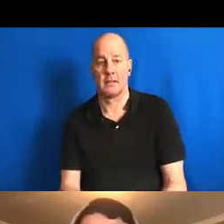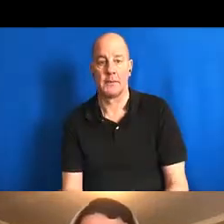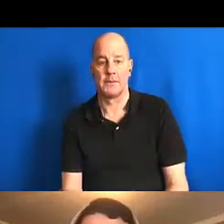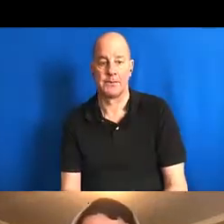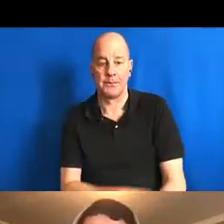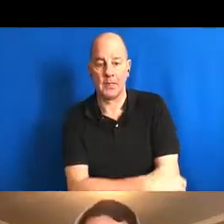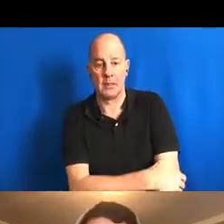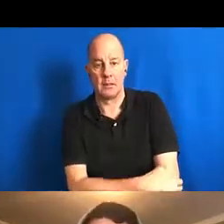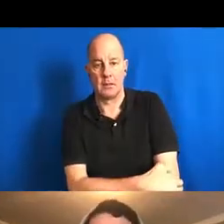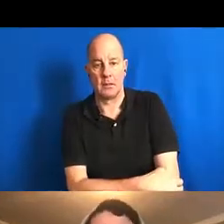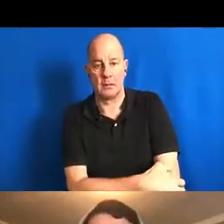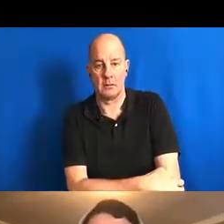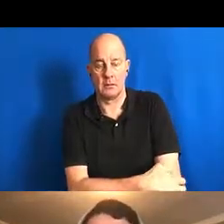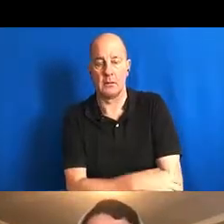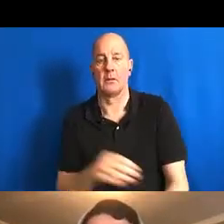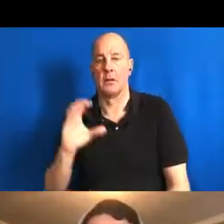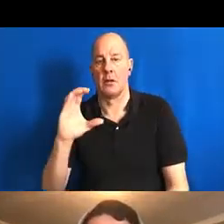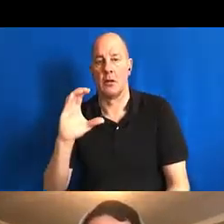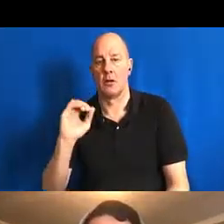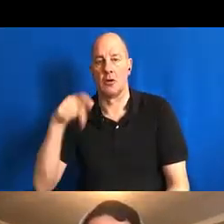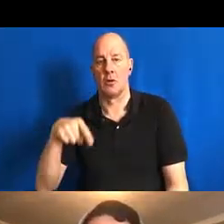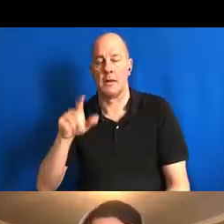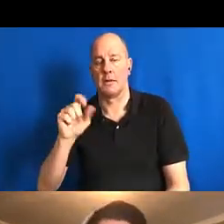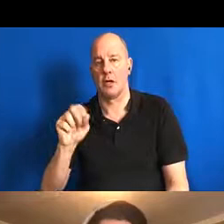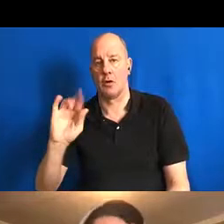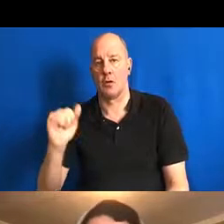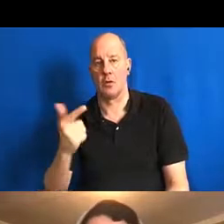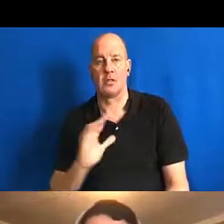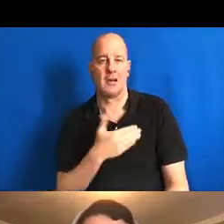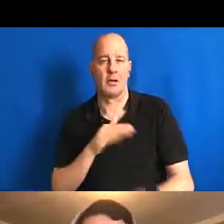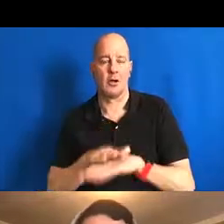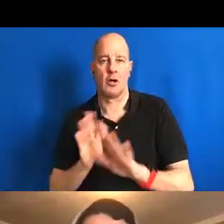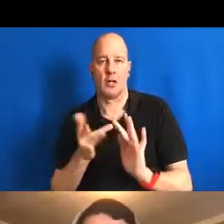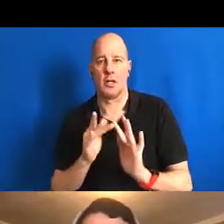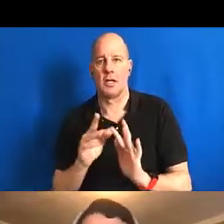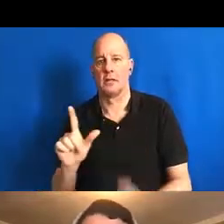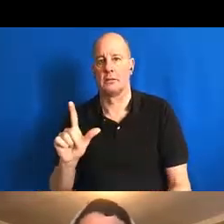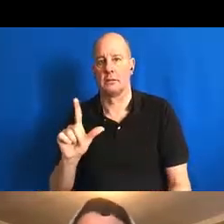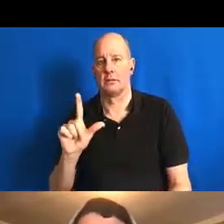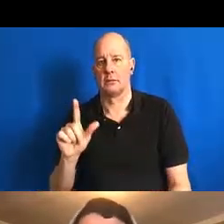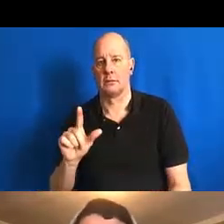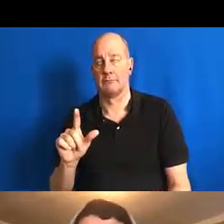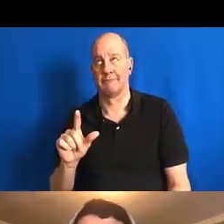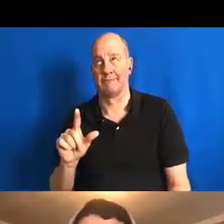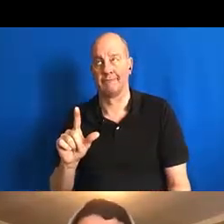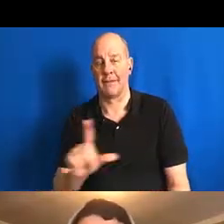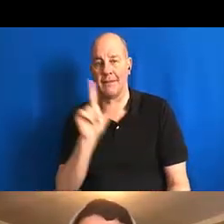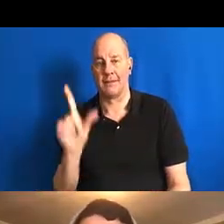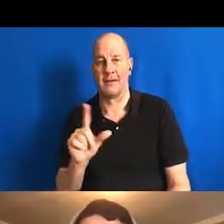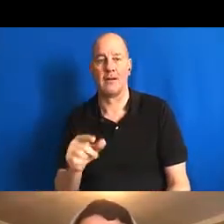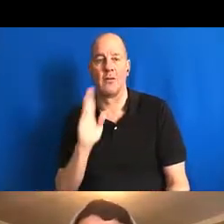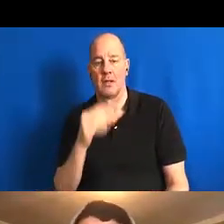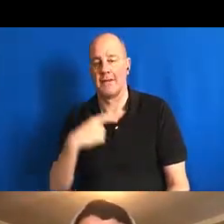online library of resources around cooperatives and the law. On there, you'll find our Think Outside the